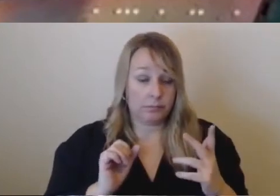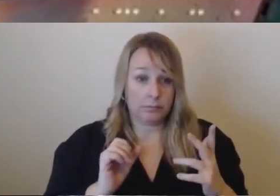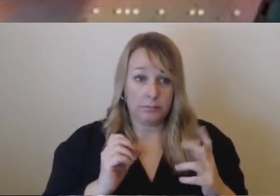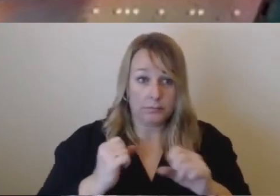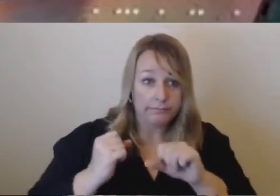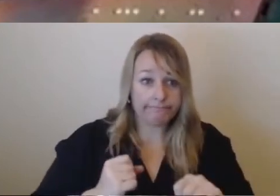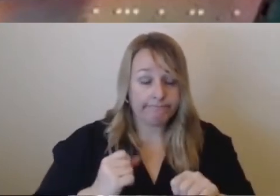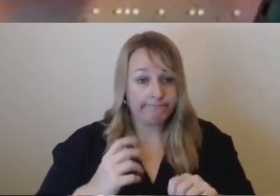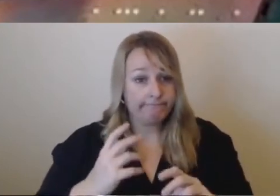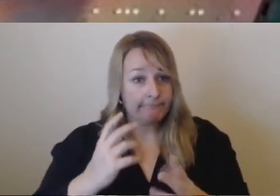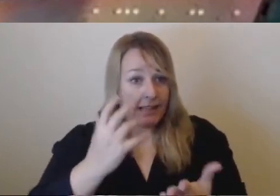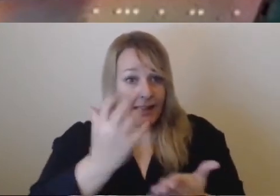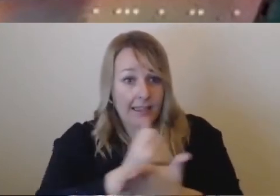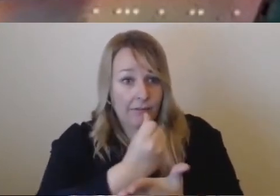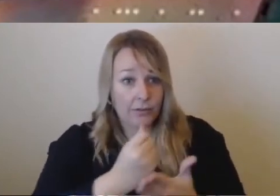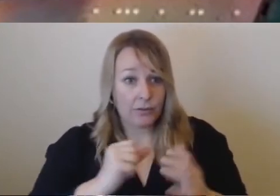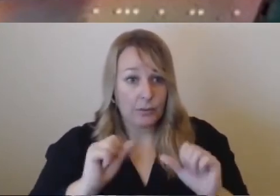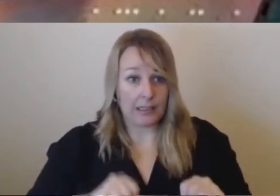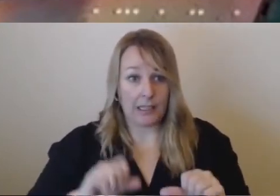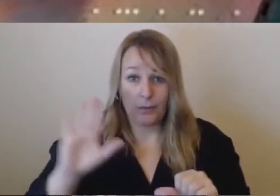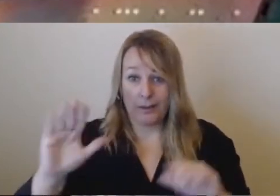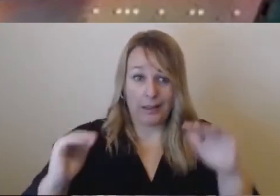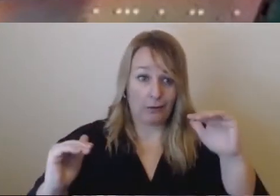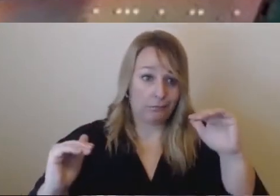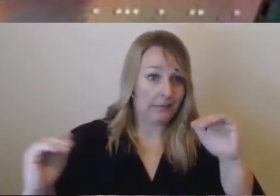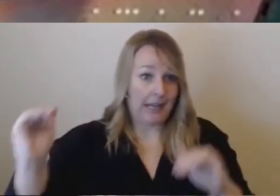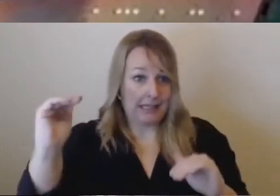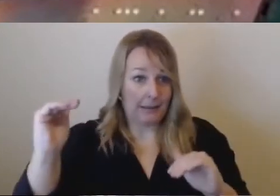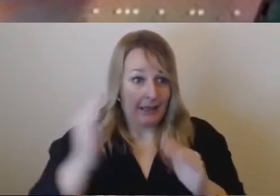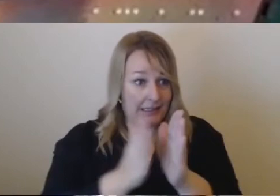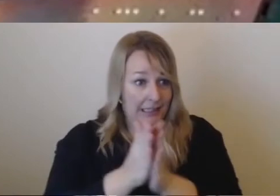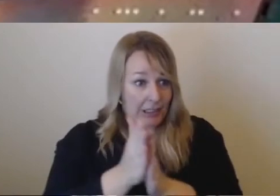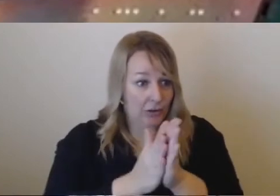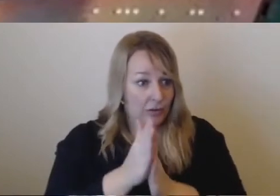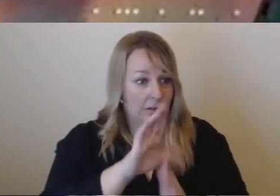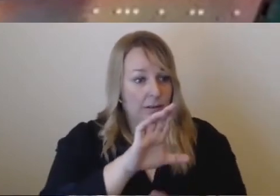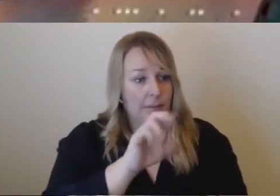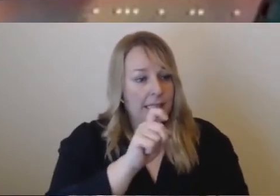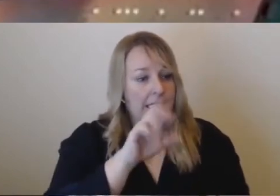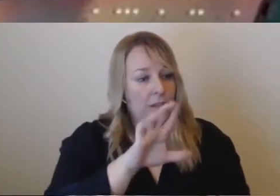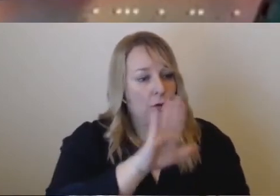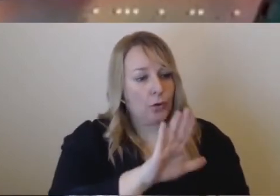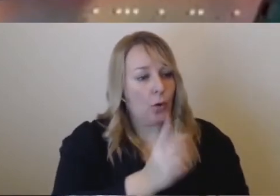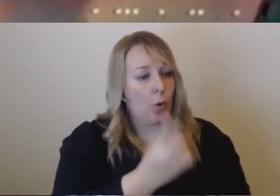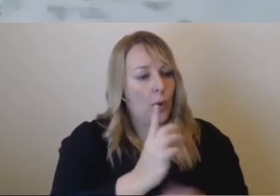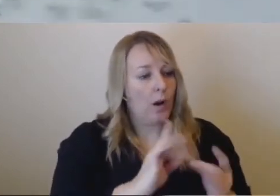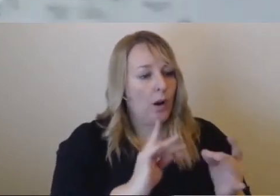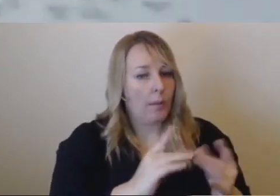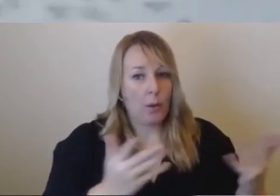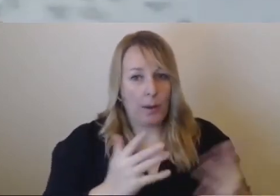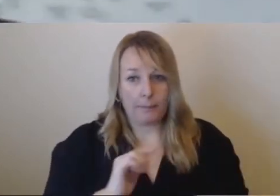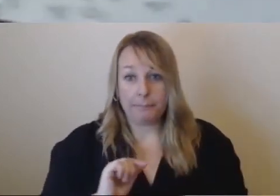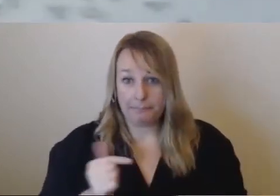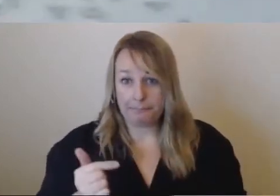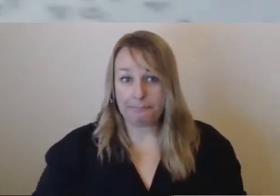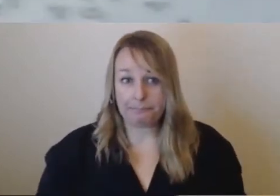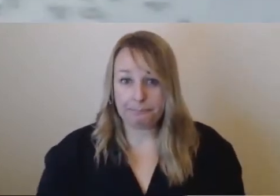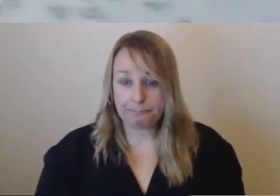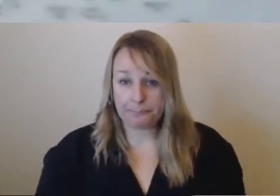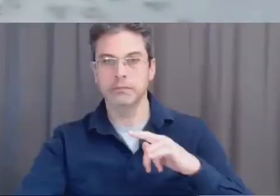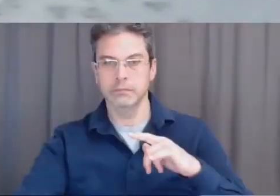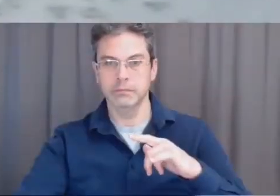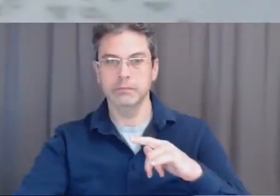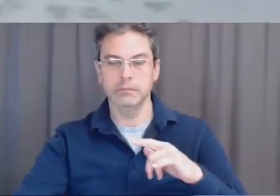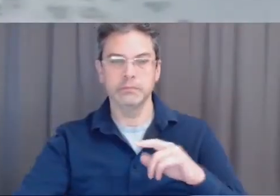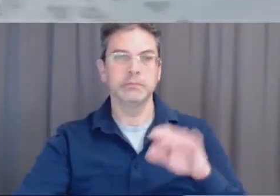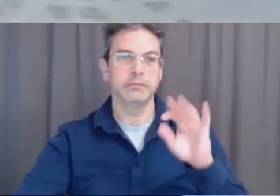strong country that has asymmetric interests with us? So Cesar, what is the one thing that you would say? Yes, thank you. I mean,